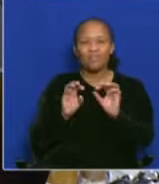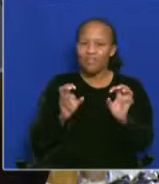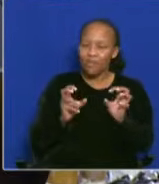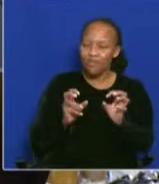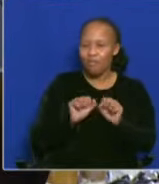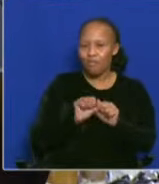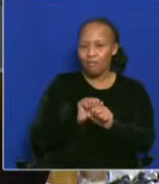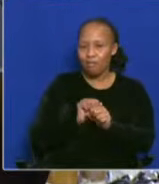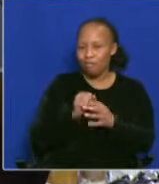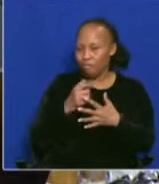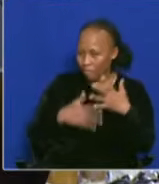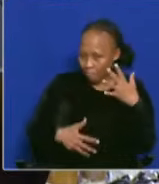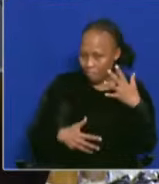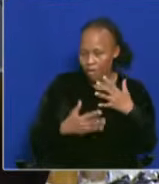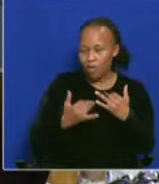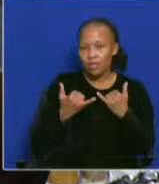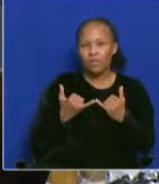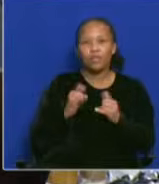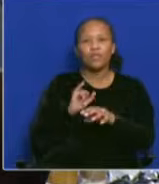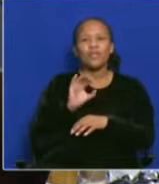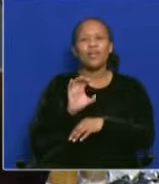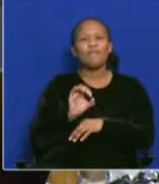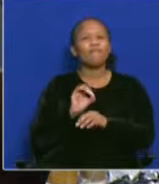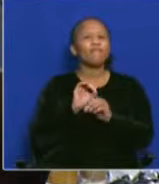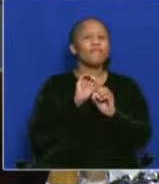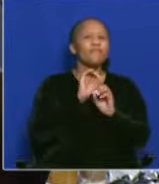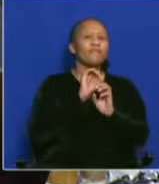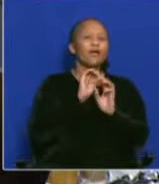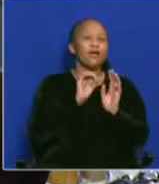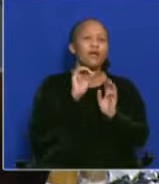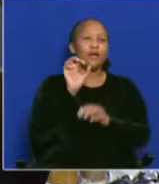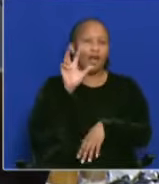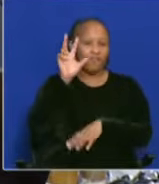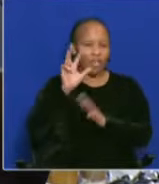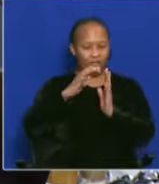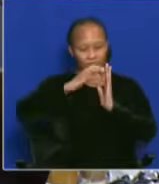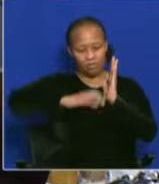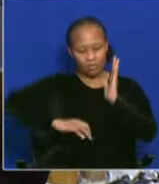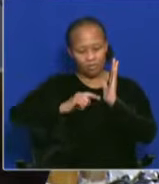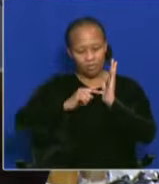in the answering affidavit. It was something that, even